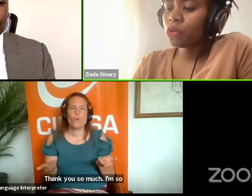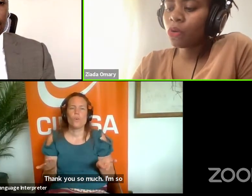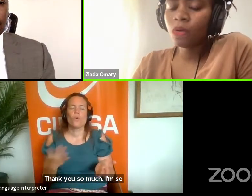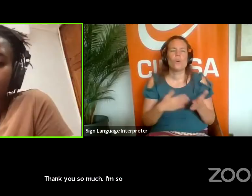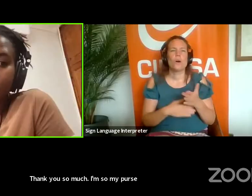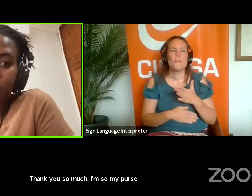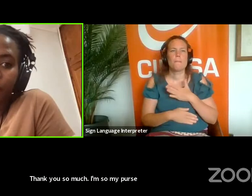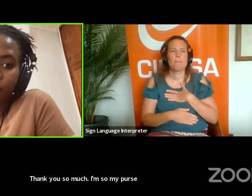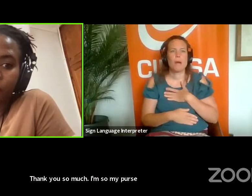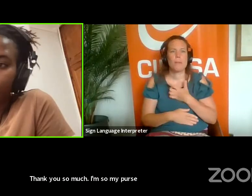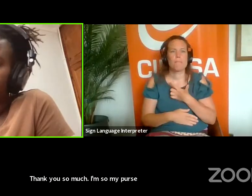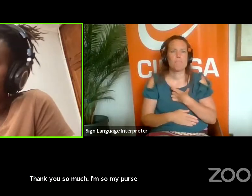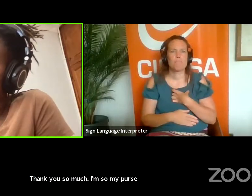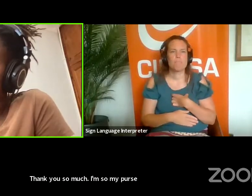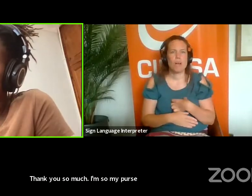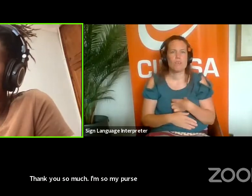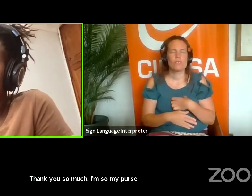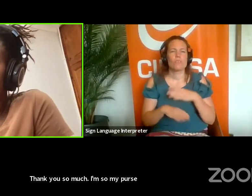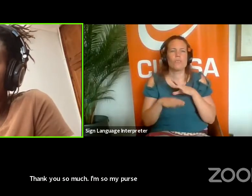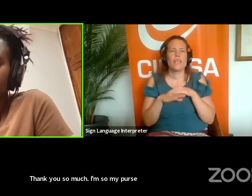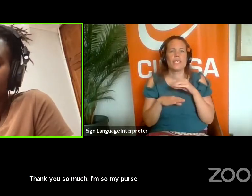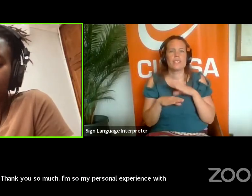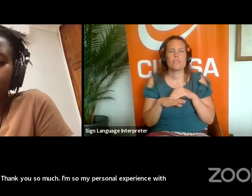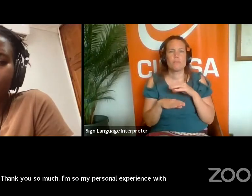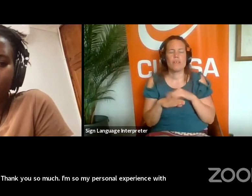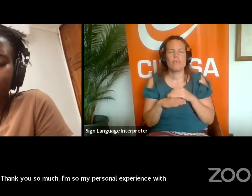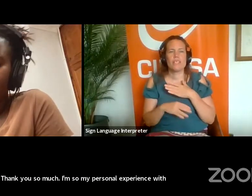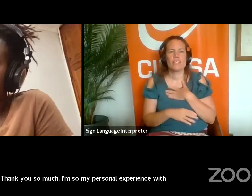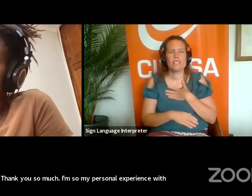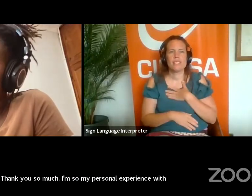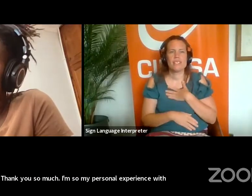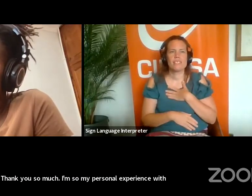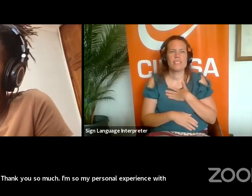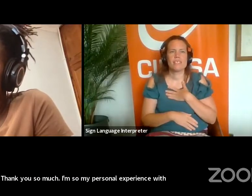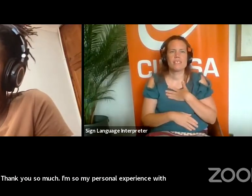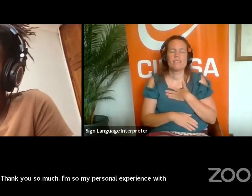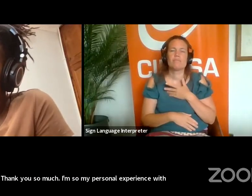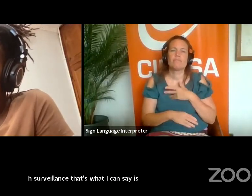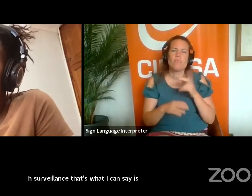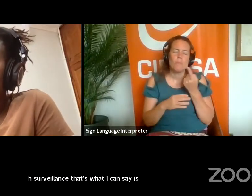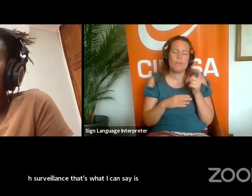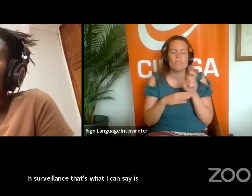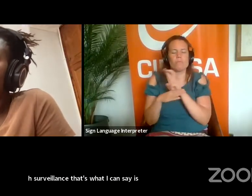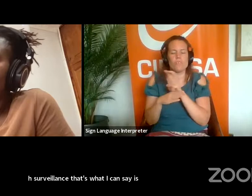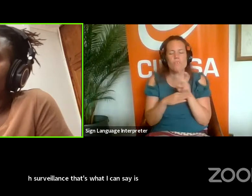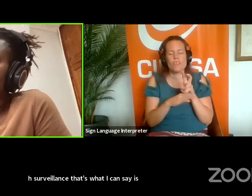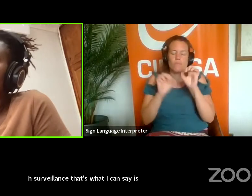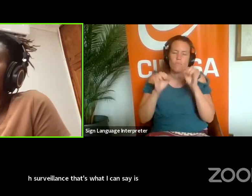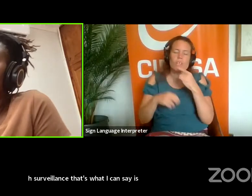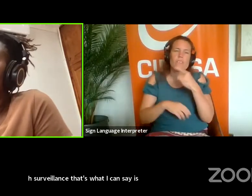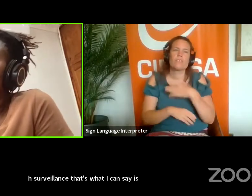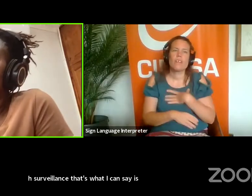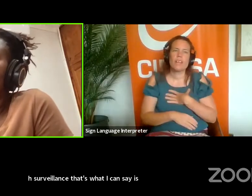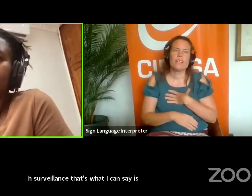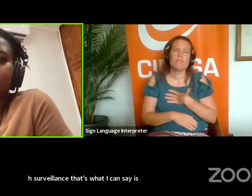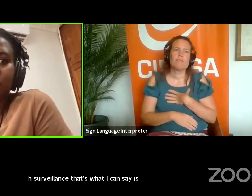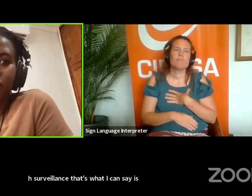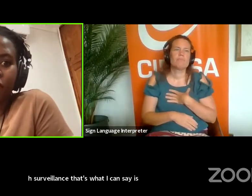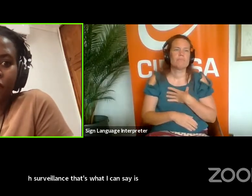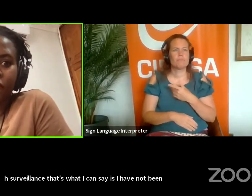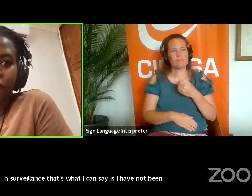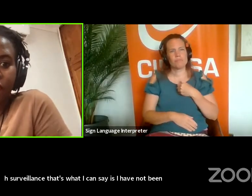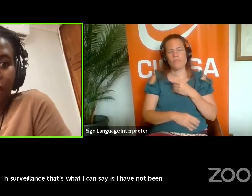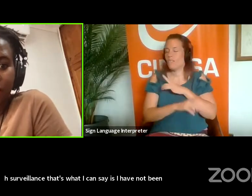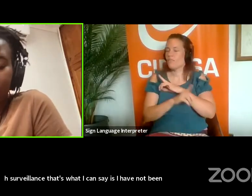My personal experience with surveillance things, what I can say is I have not been a